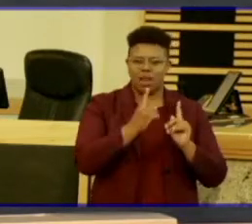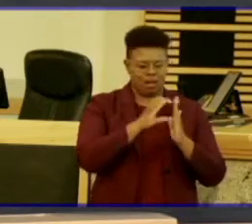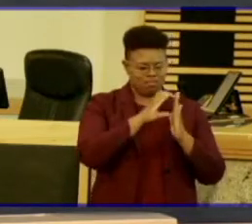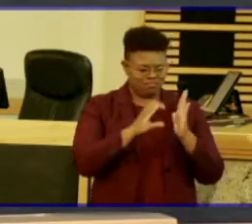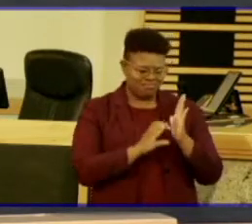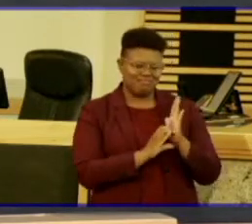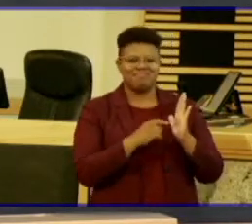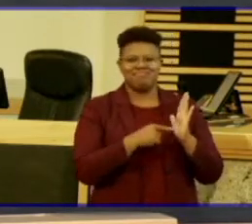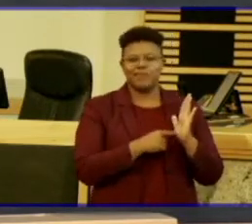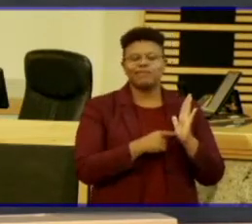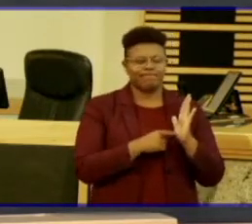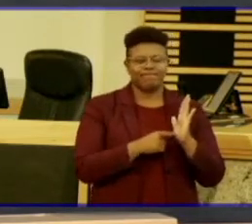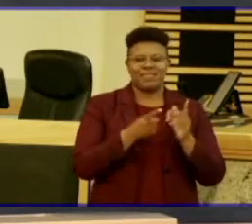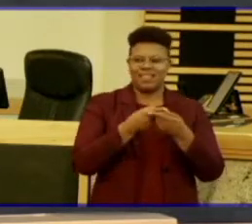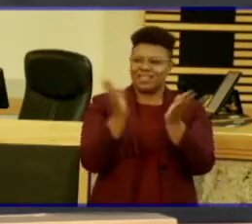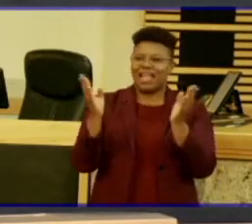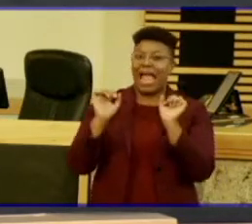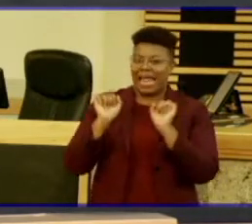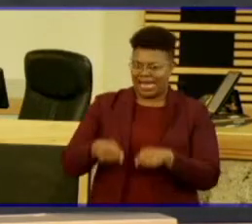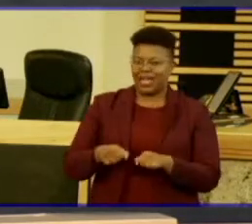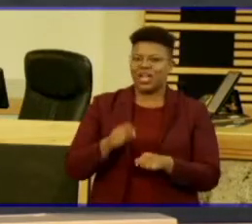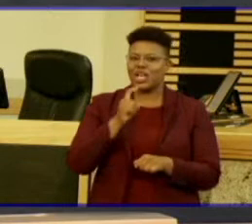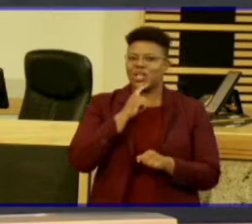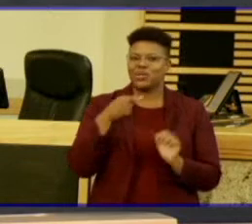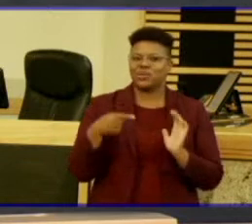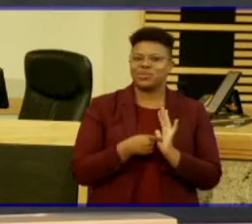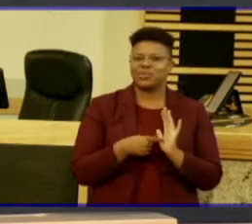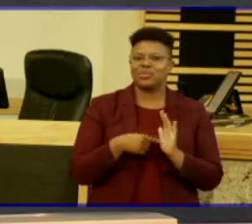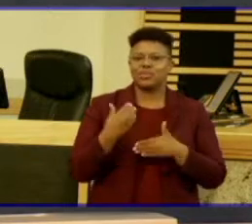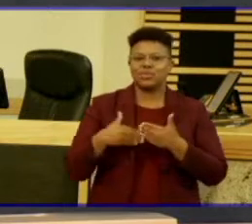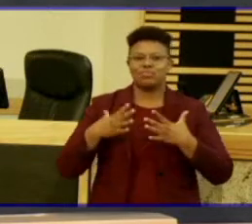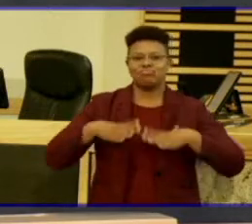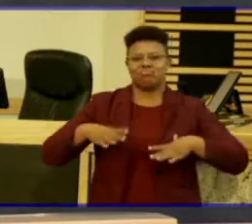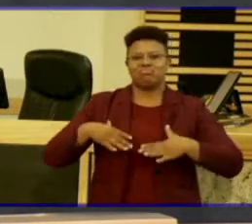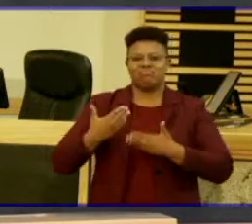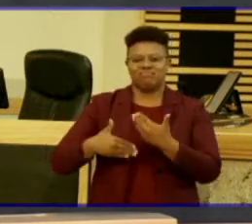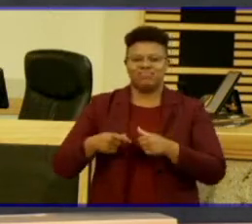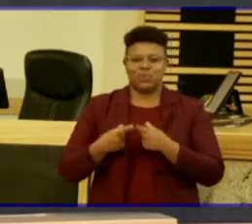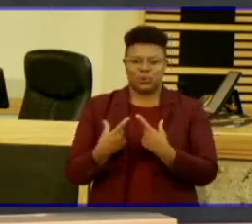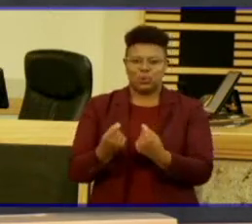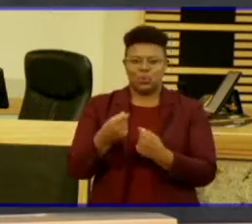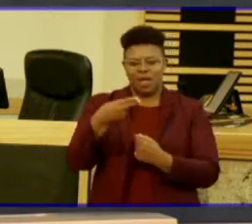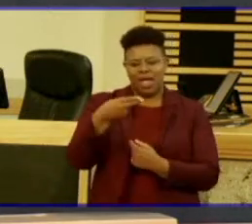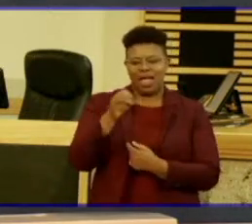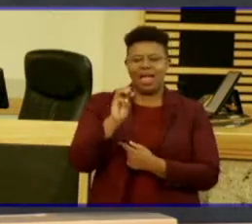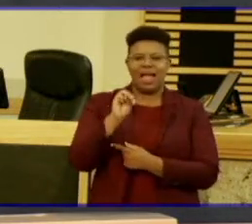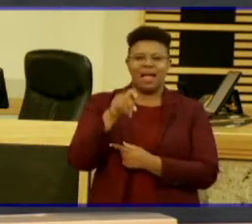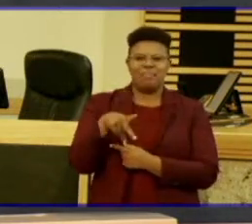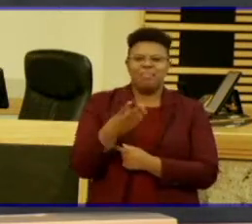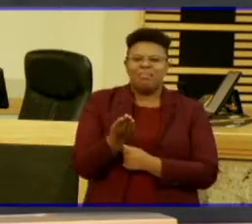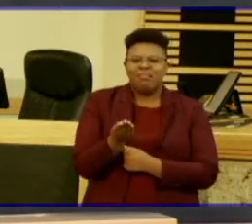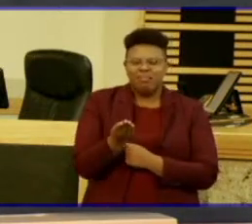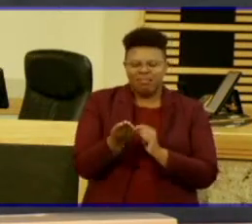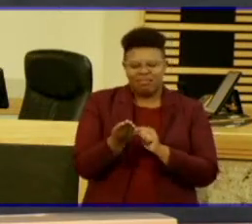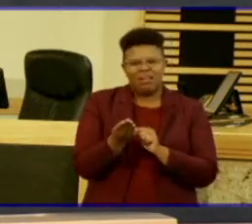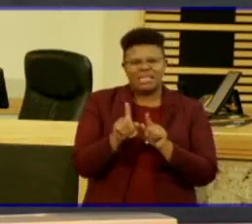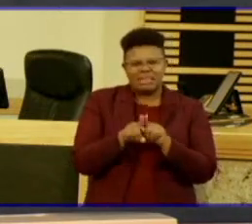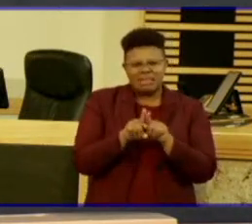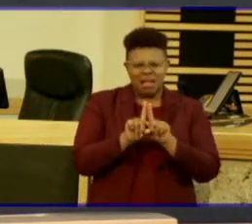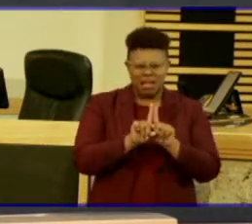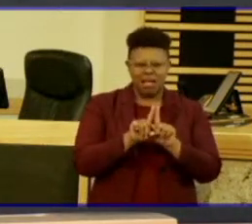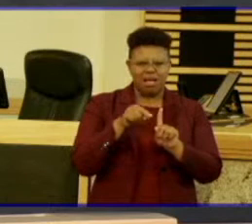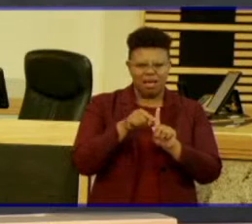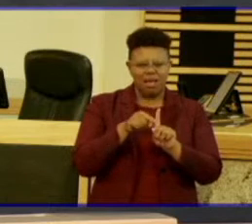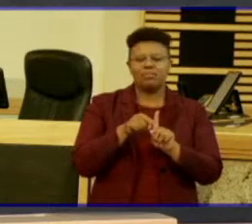and Related Substance Act of 1965, and this paves the way for the hemp to be declared as an agricultural